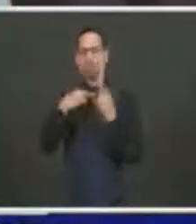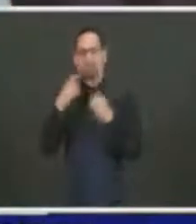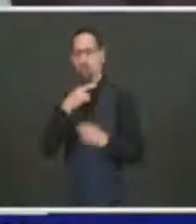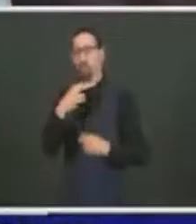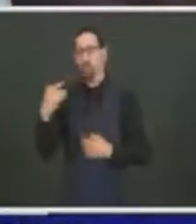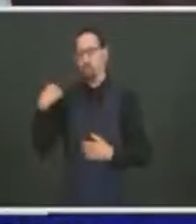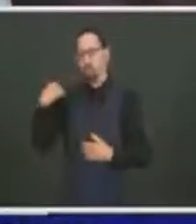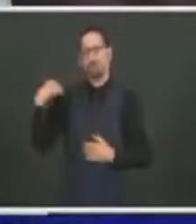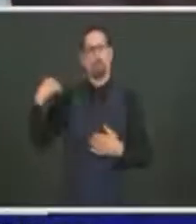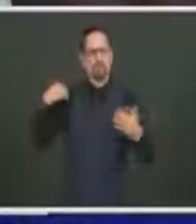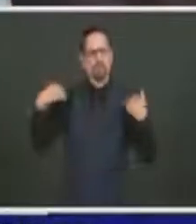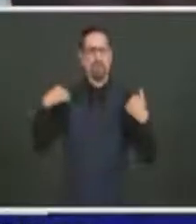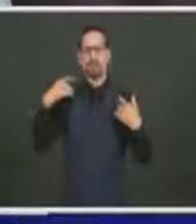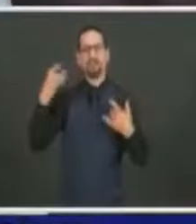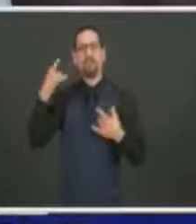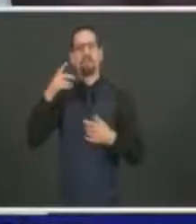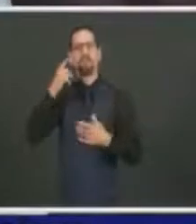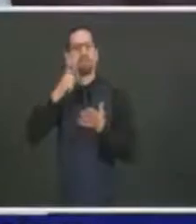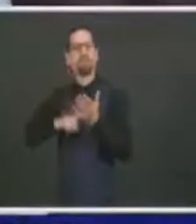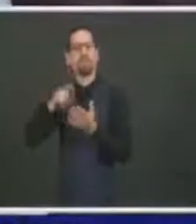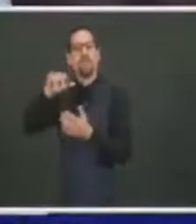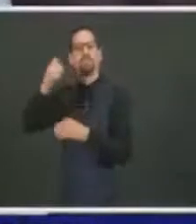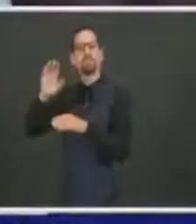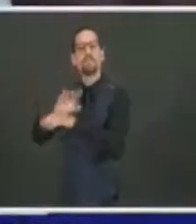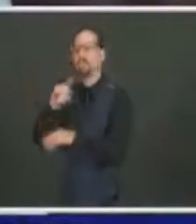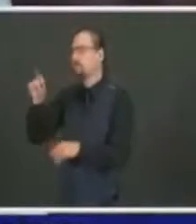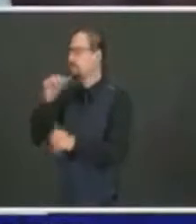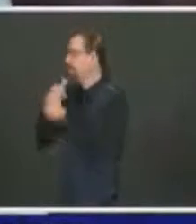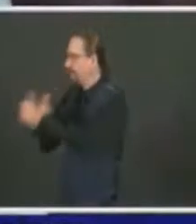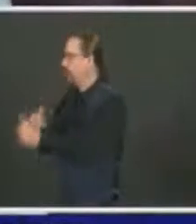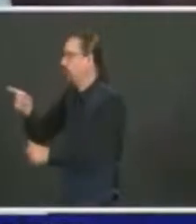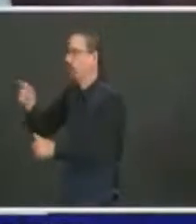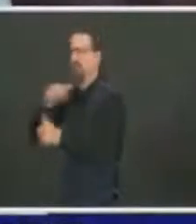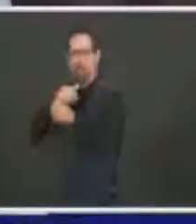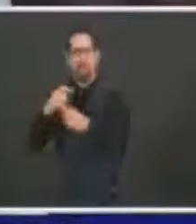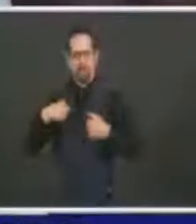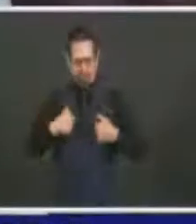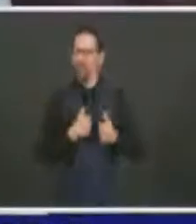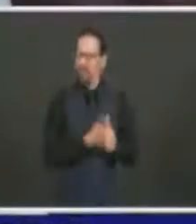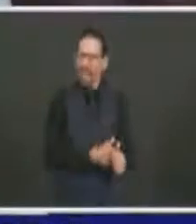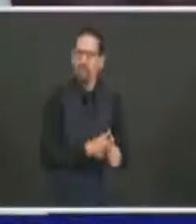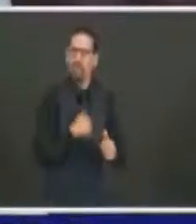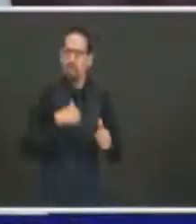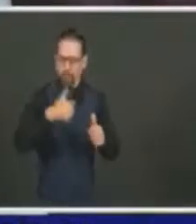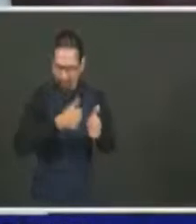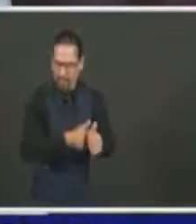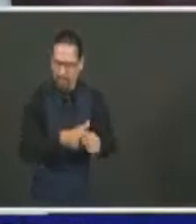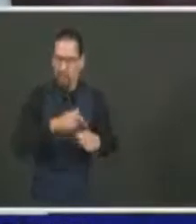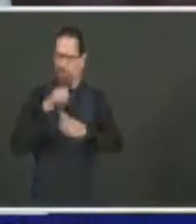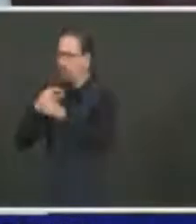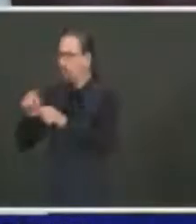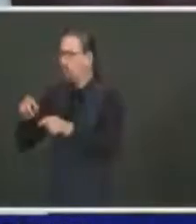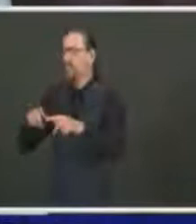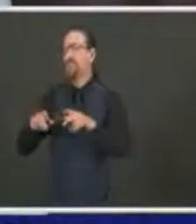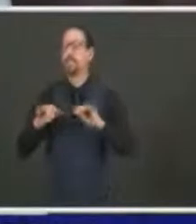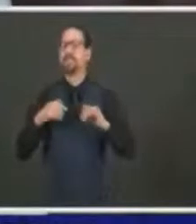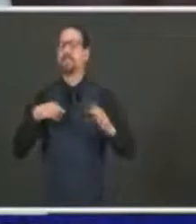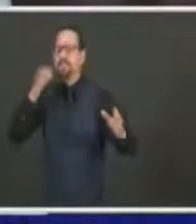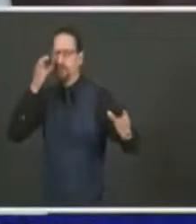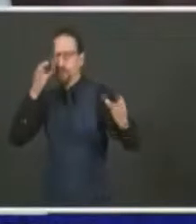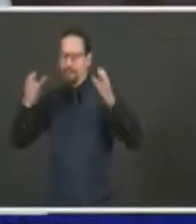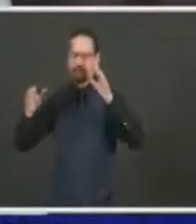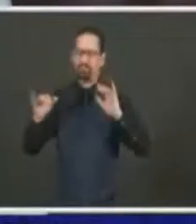today, tomorrow, over the weekend, working on how exactly do we change our enforcement in order